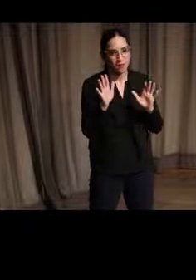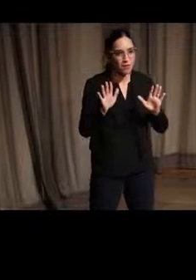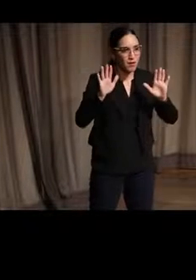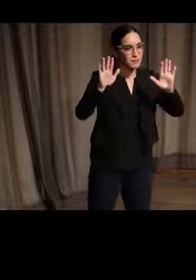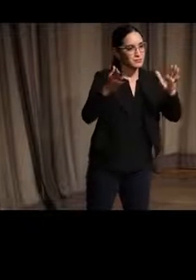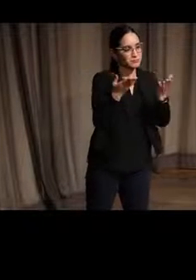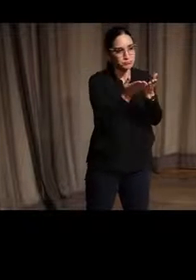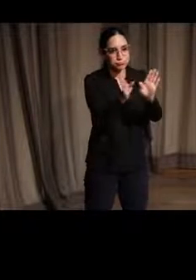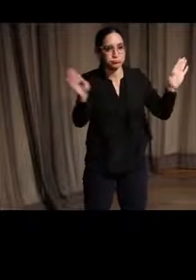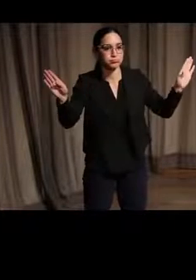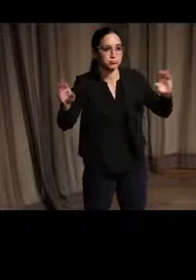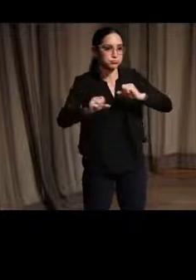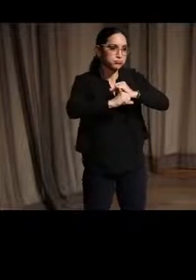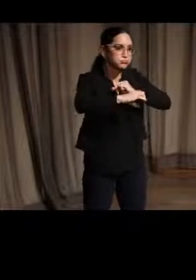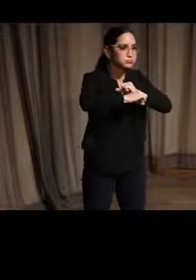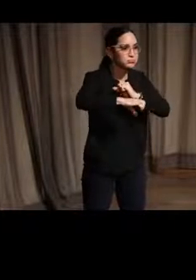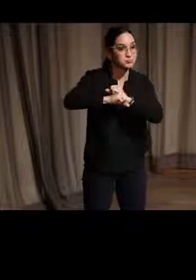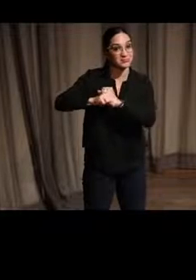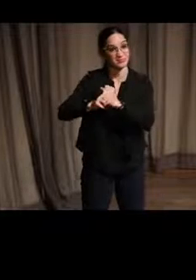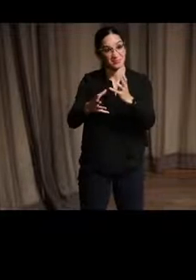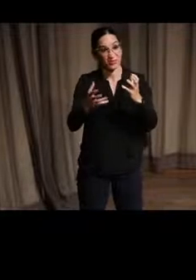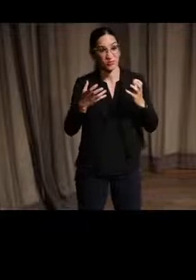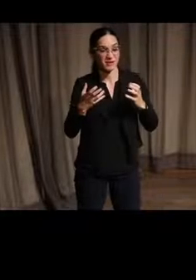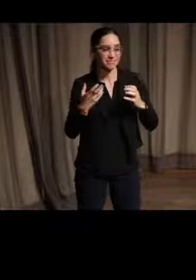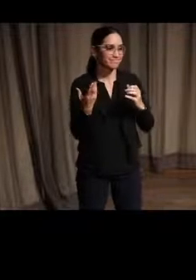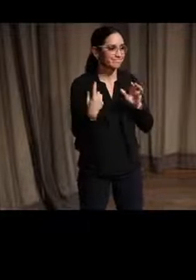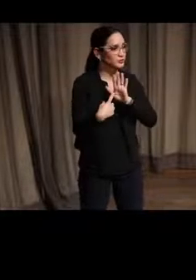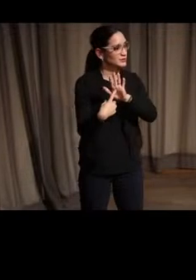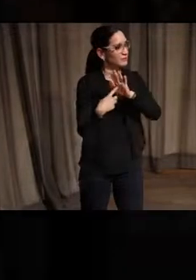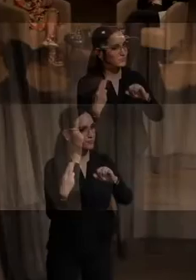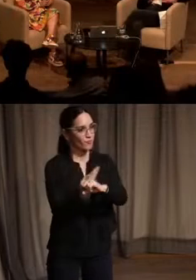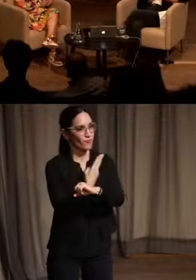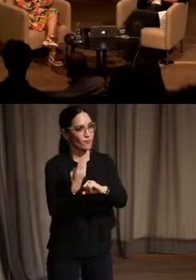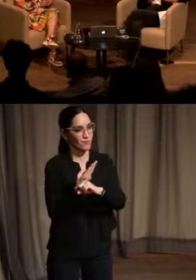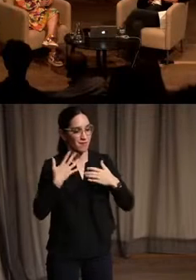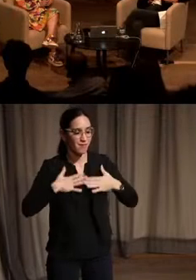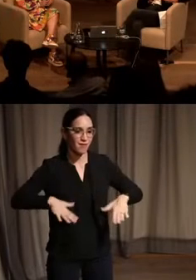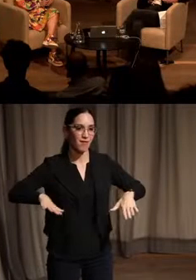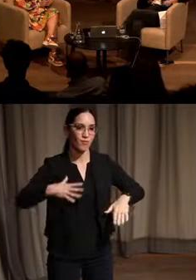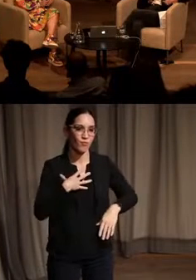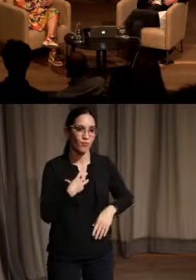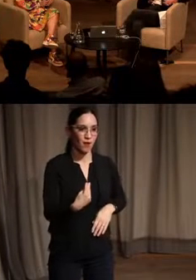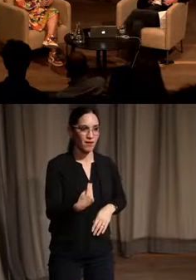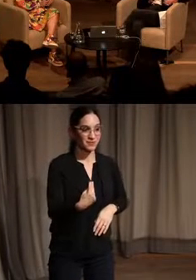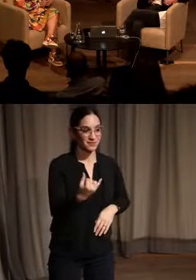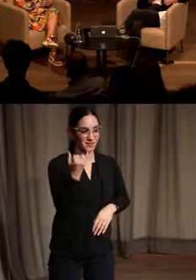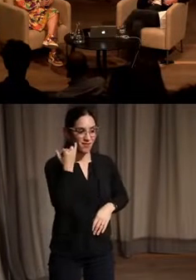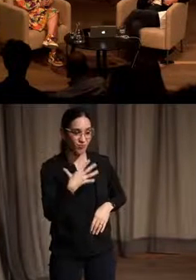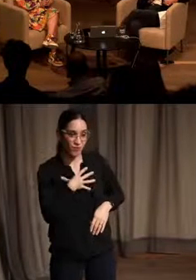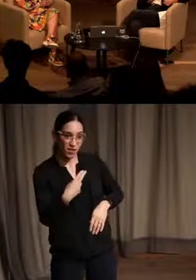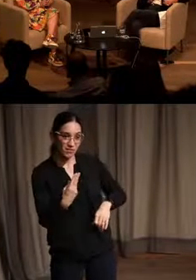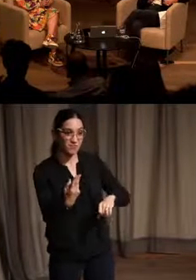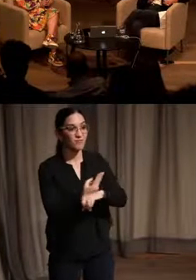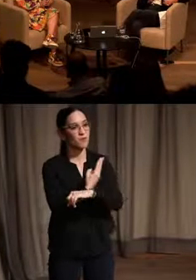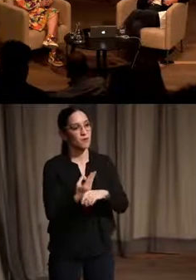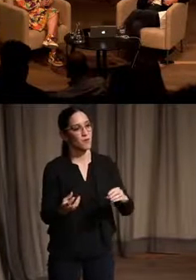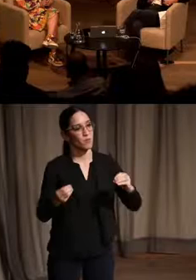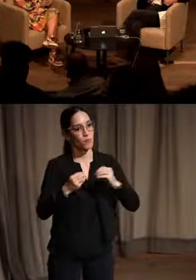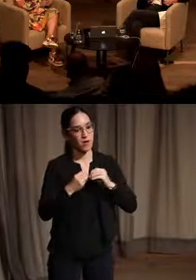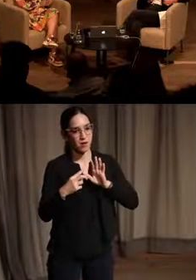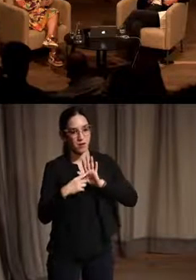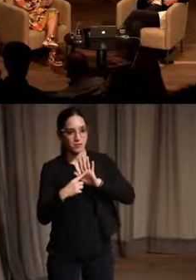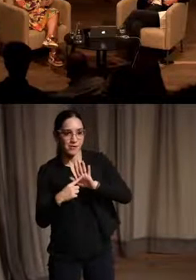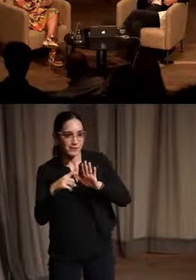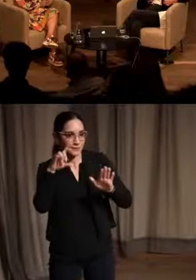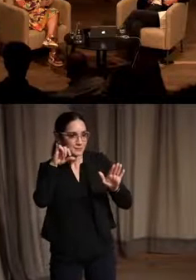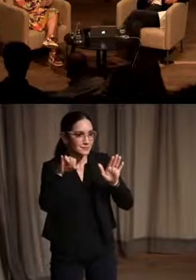to wear white because they knew that all the images were in black and white, and it would make them more visible if they wore white. So they did this campaign where they